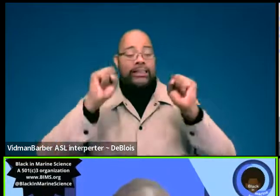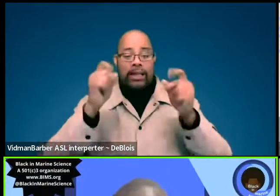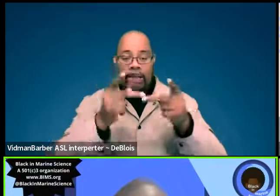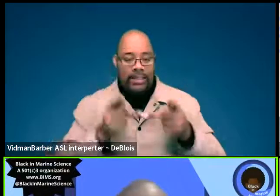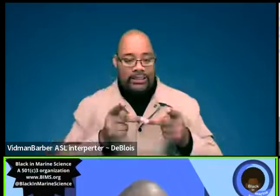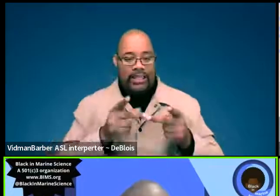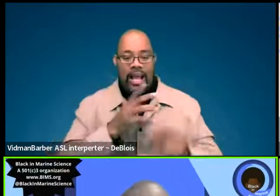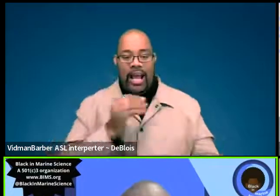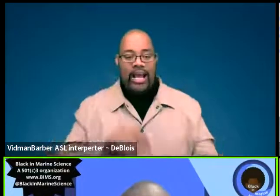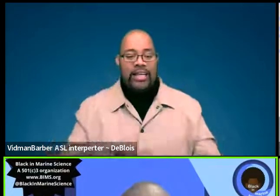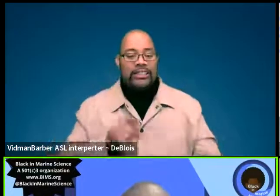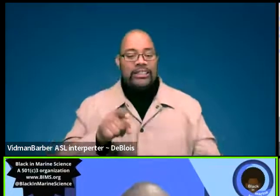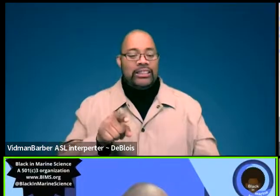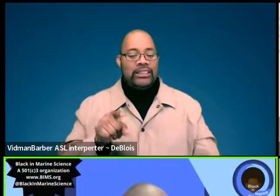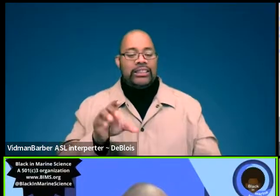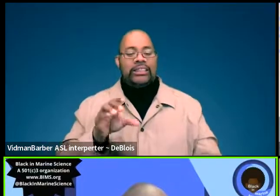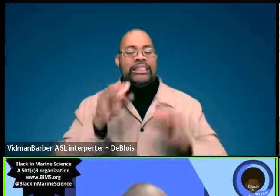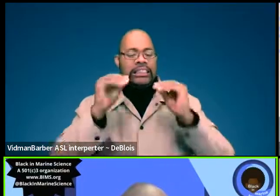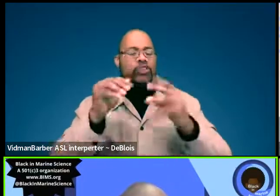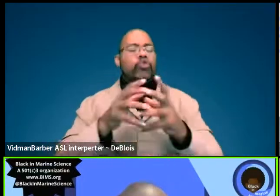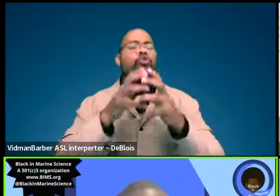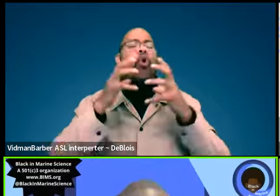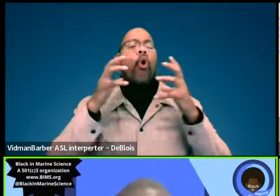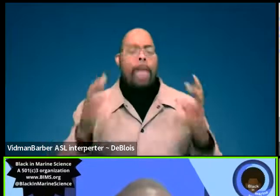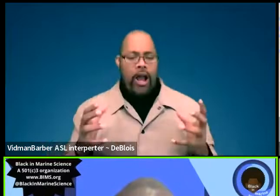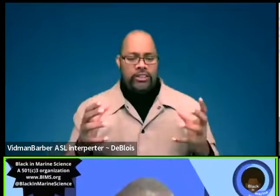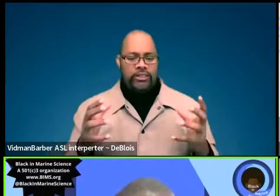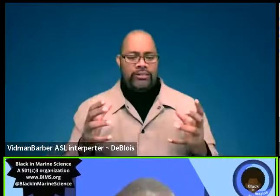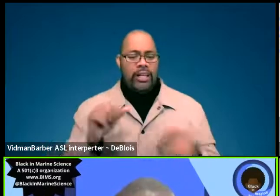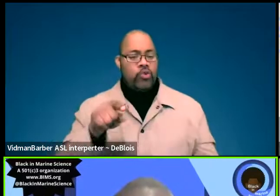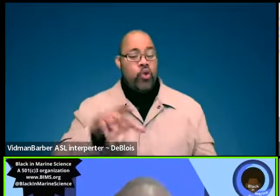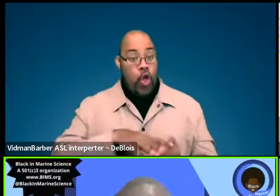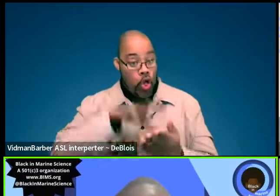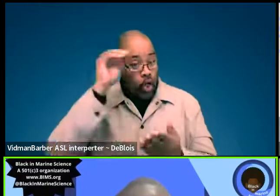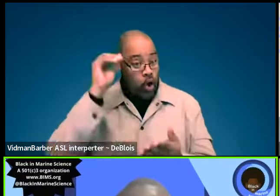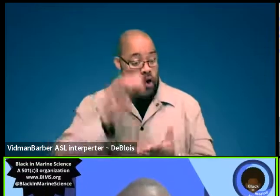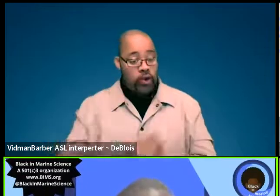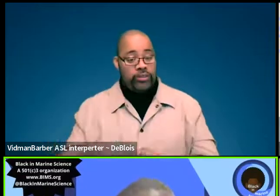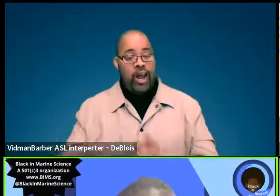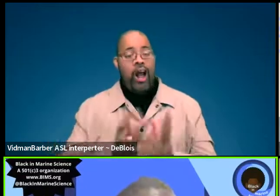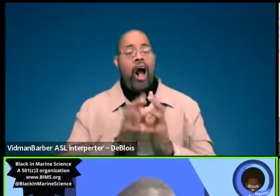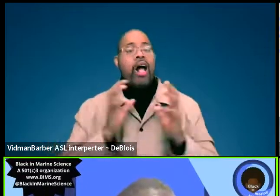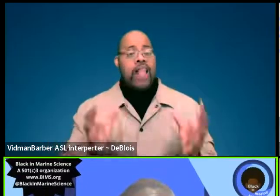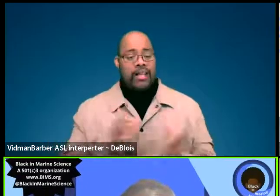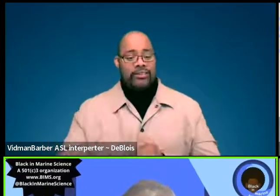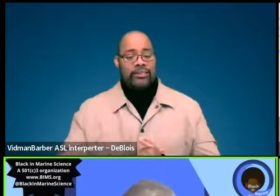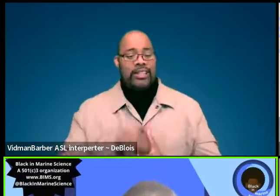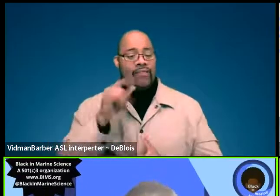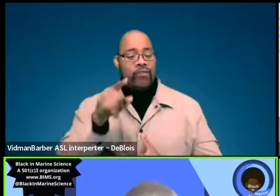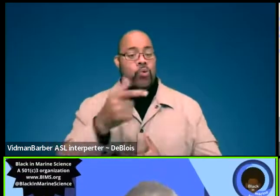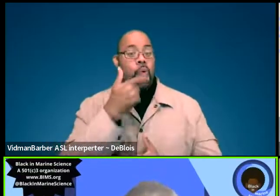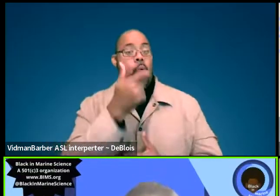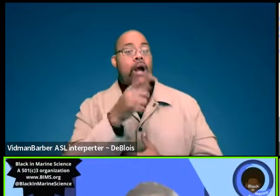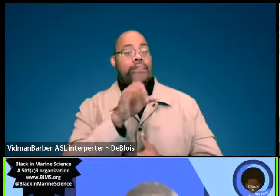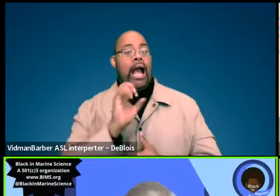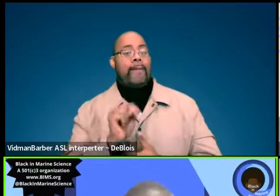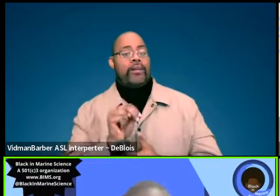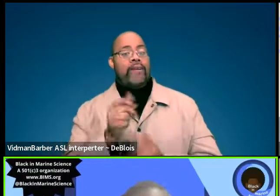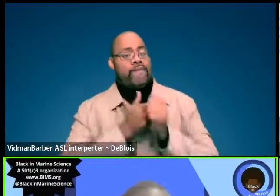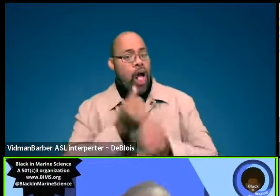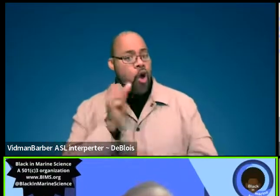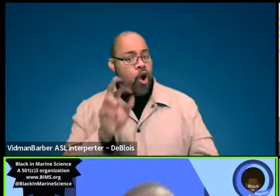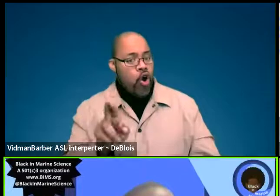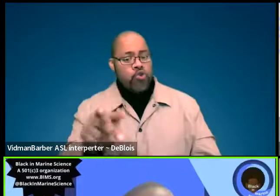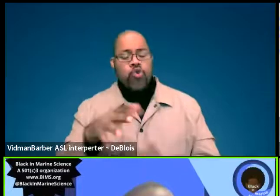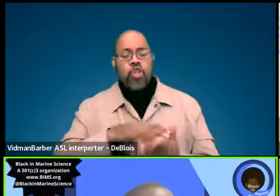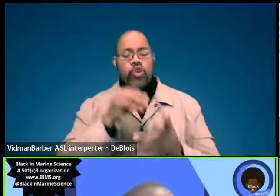places and she does teach you so much. Like you learn a lot if you watch Diamond and follow Diamond. You